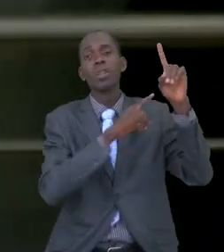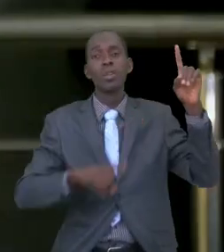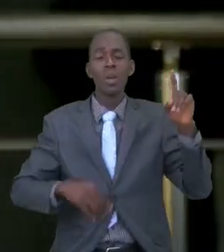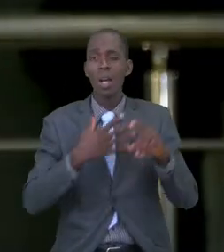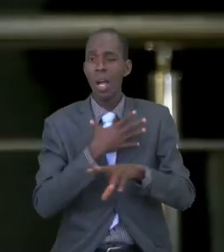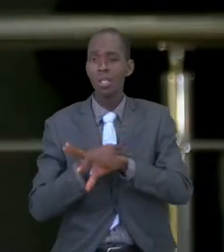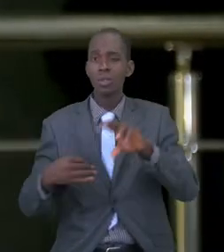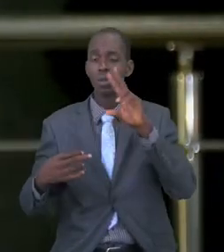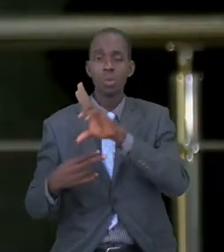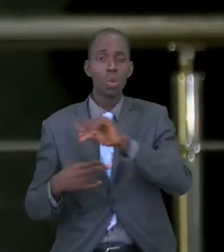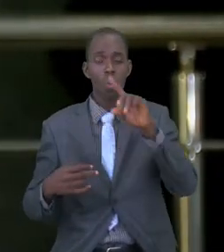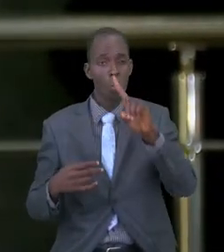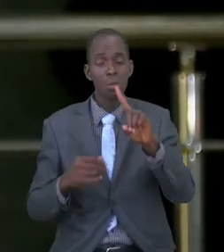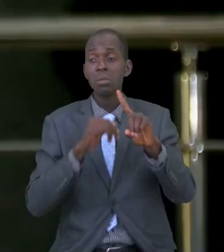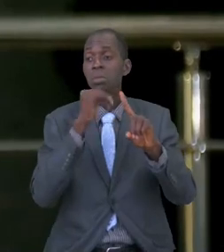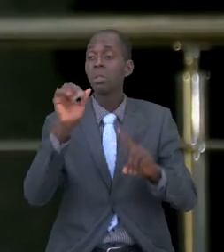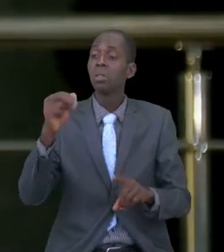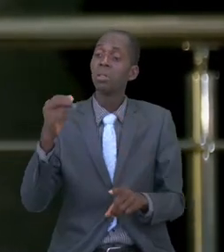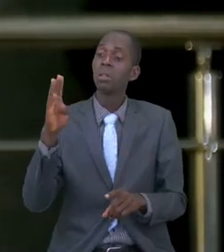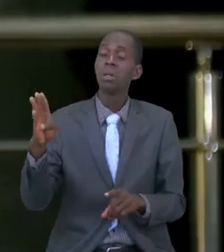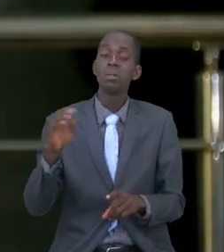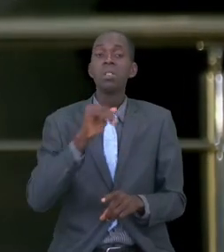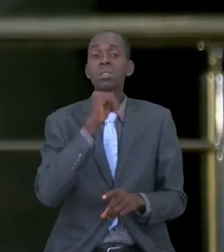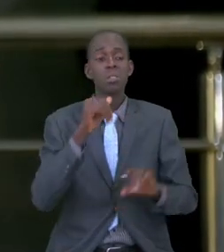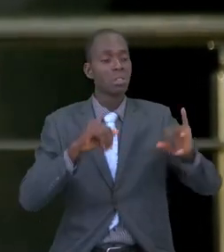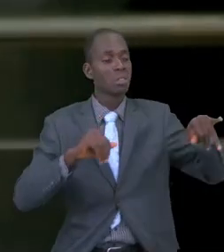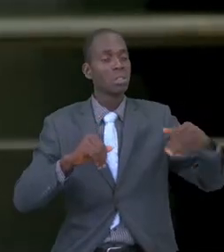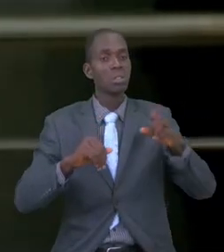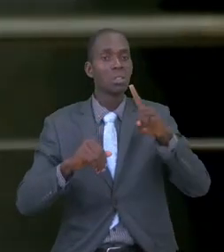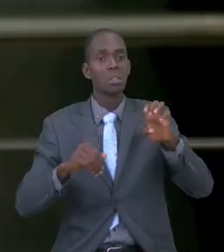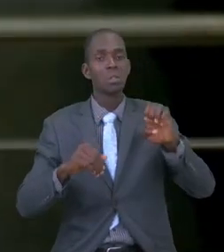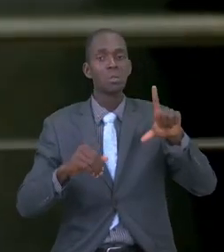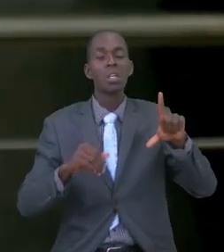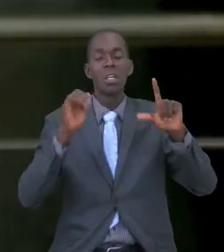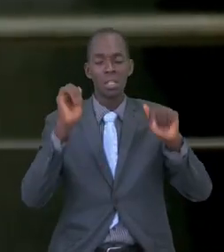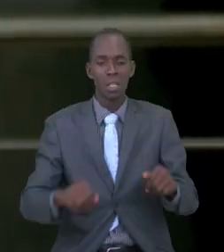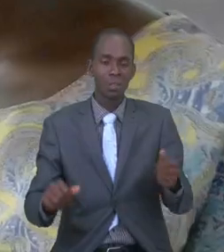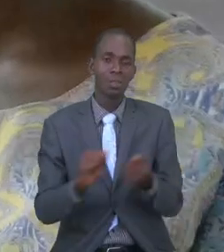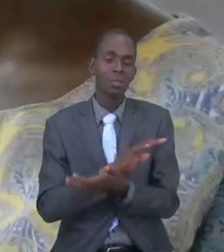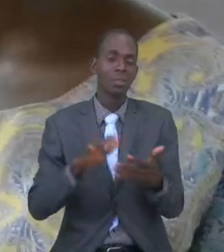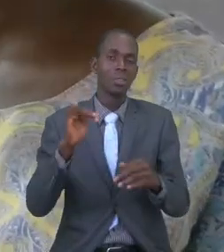not Ahab, not Jezebel, can finish the church.